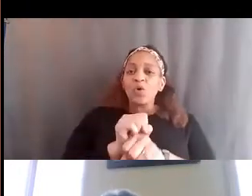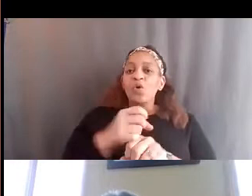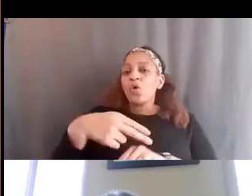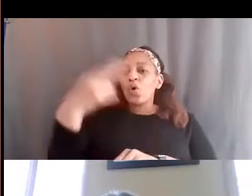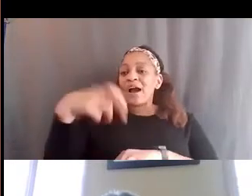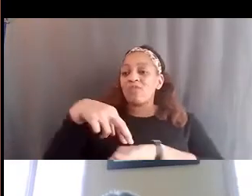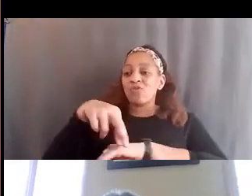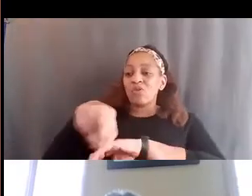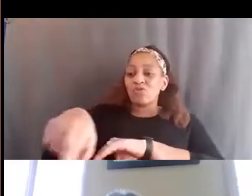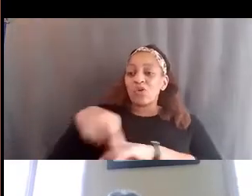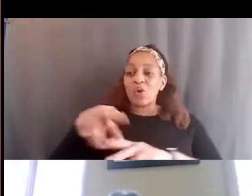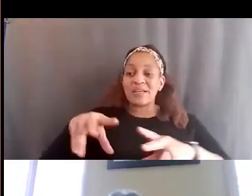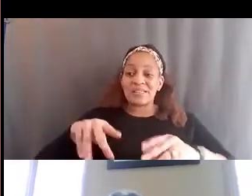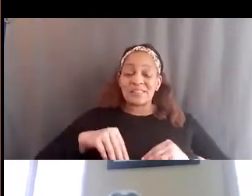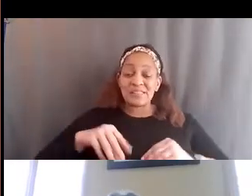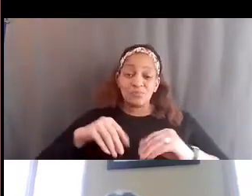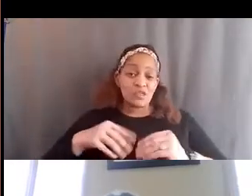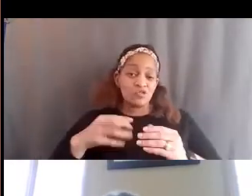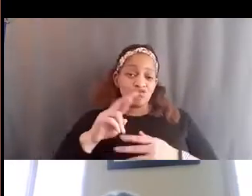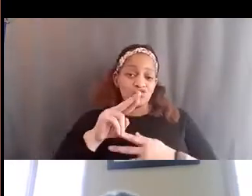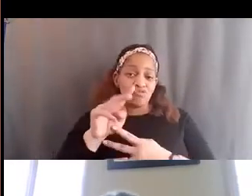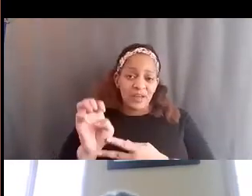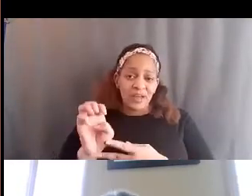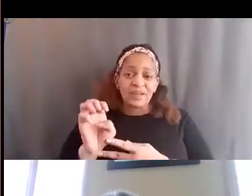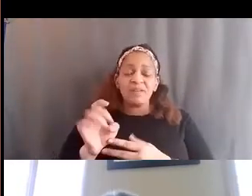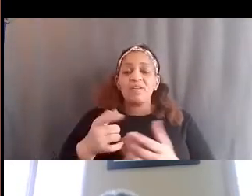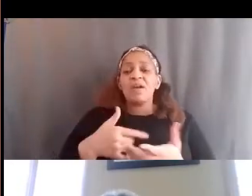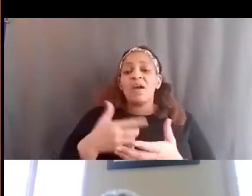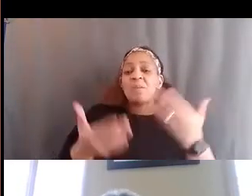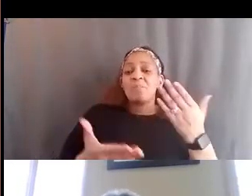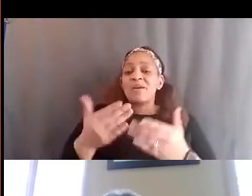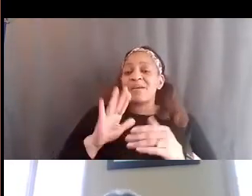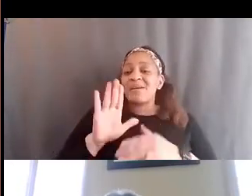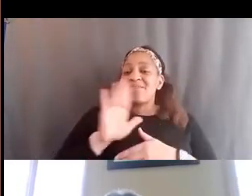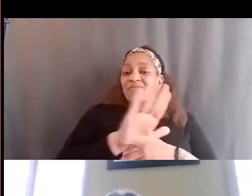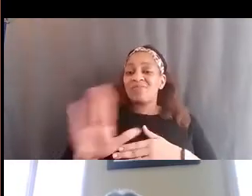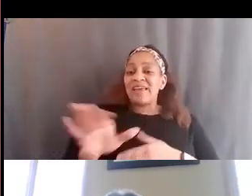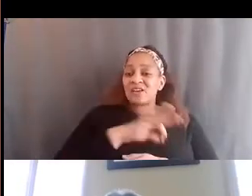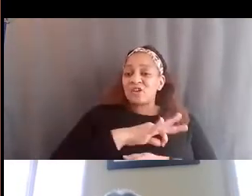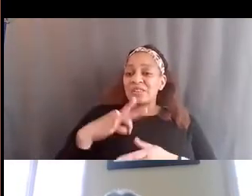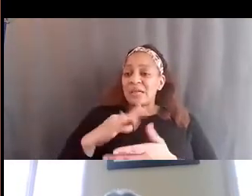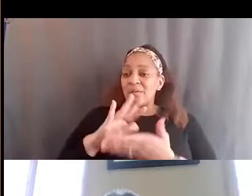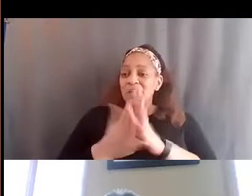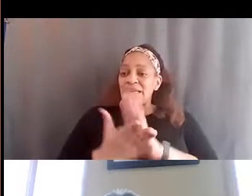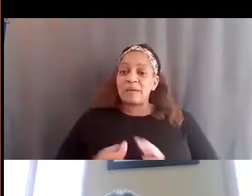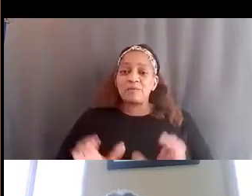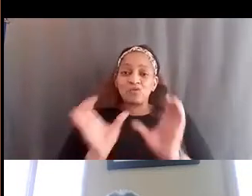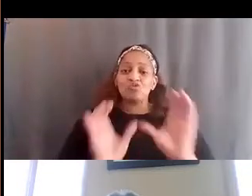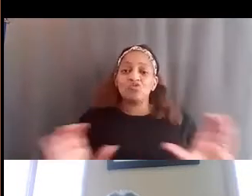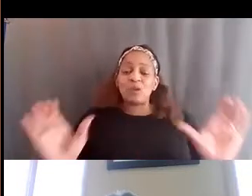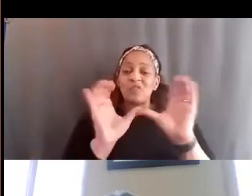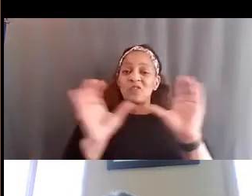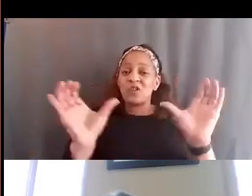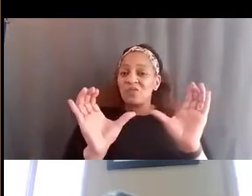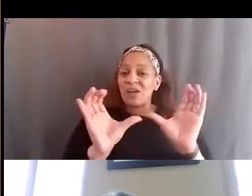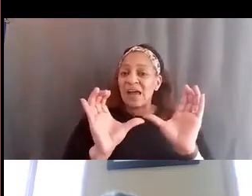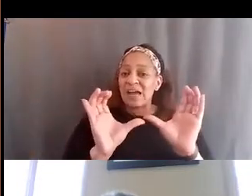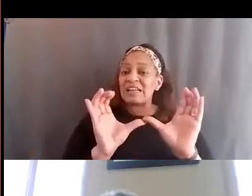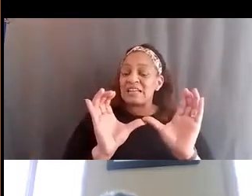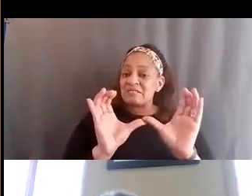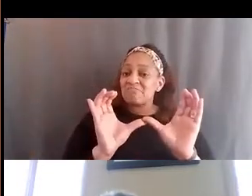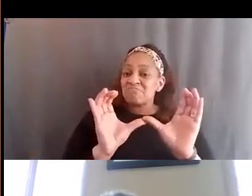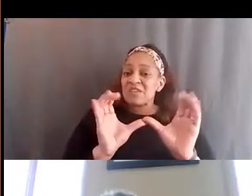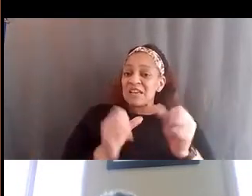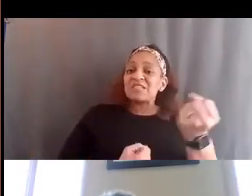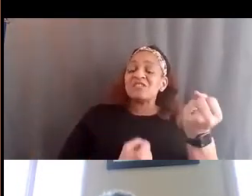referral acceptance rate, having their staff get certified in supported employment, ending